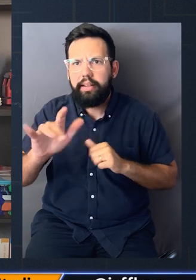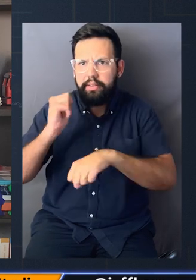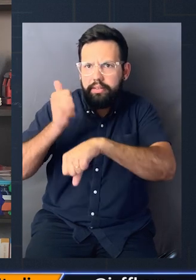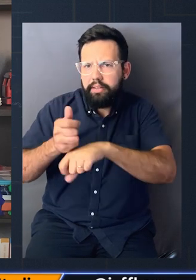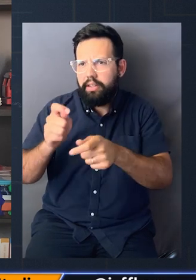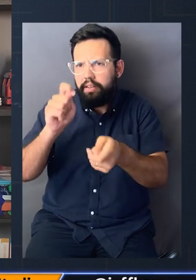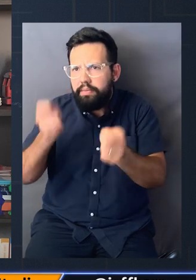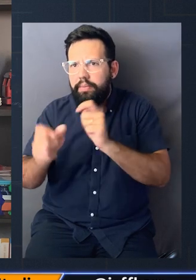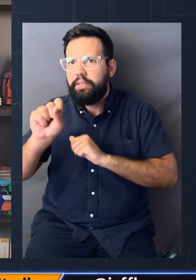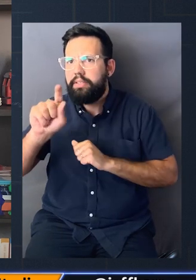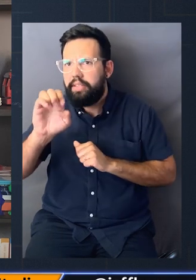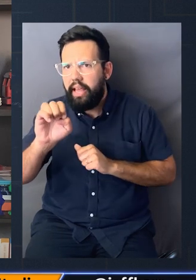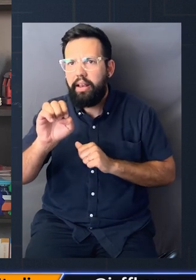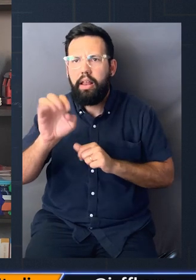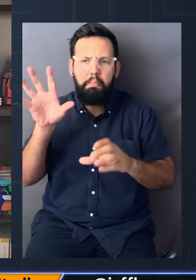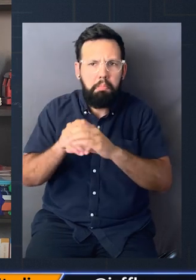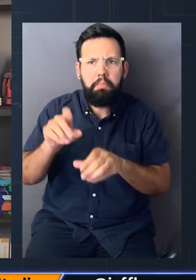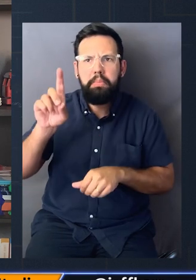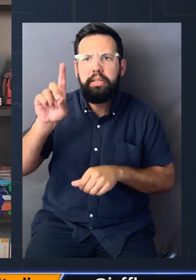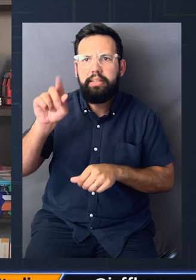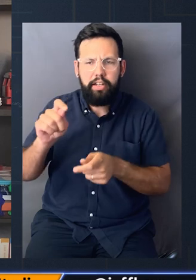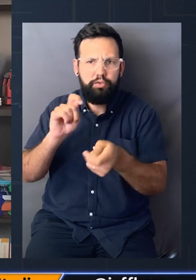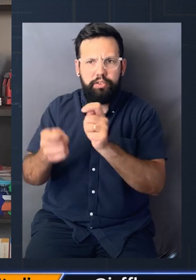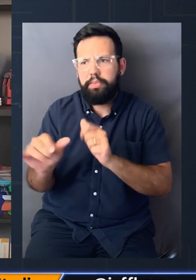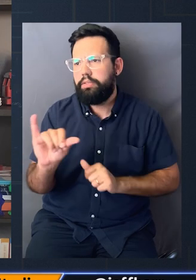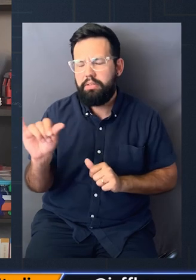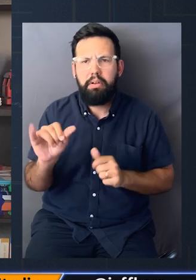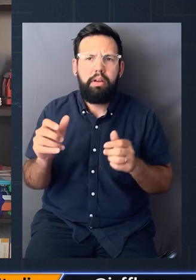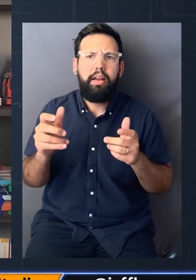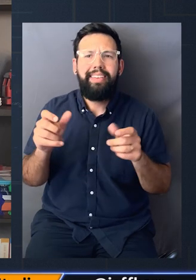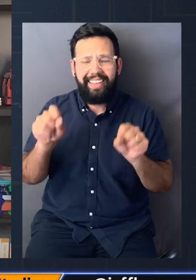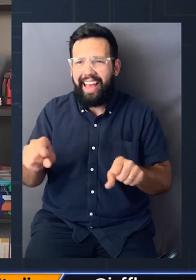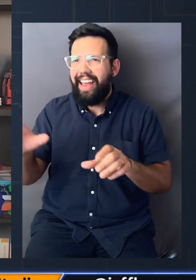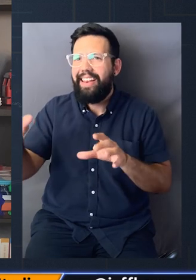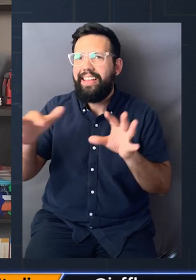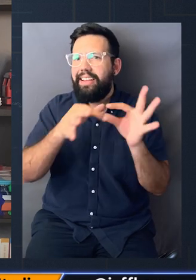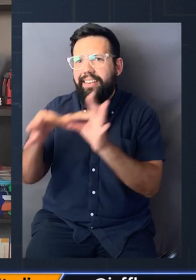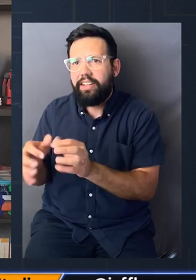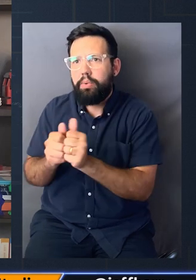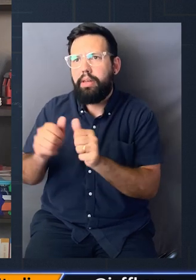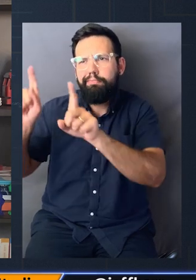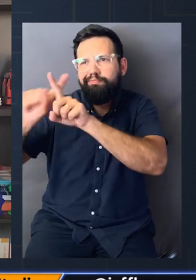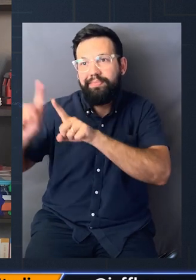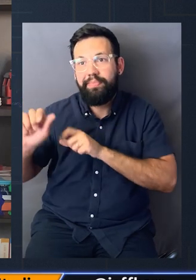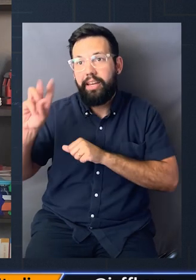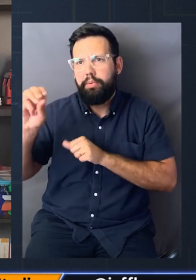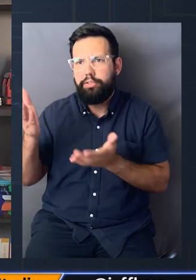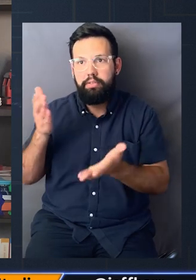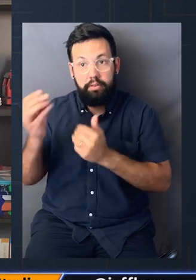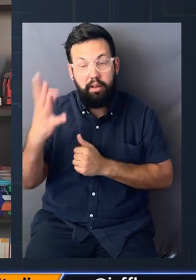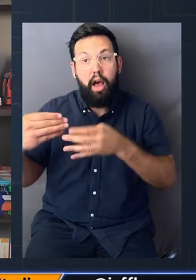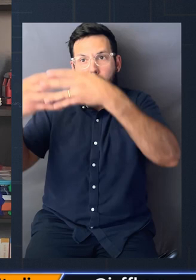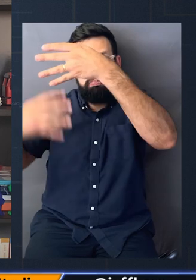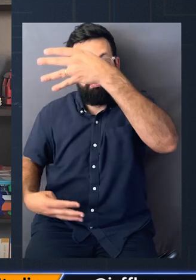you configure the states and any data transformations that go from step to step. And you can use this to connect a whole lot of different AWS